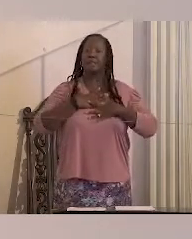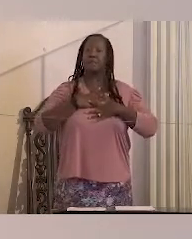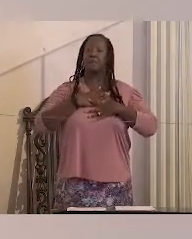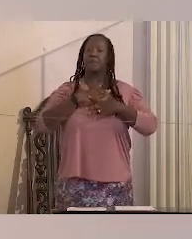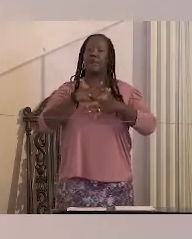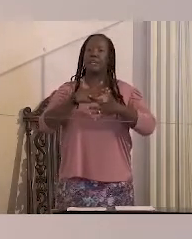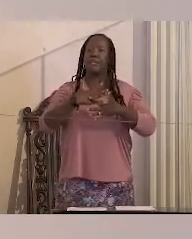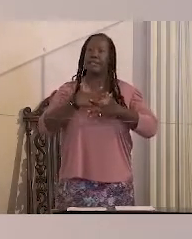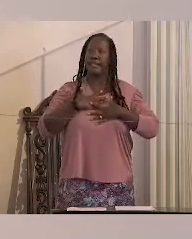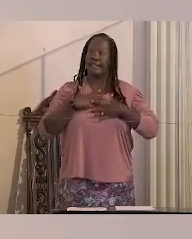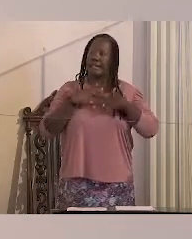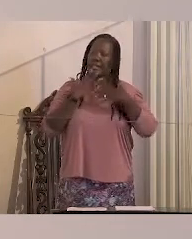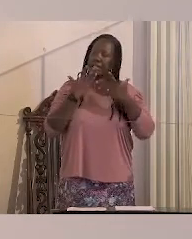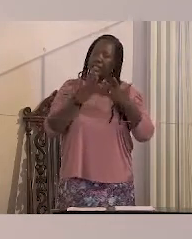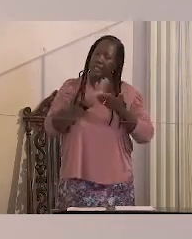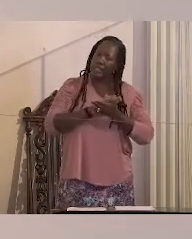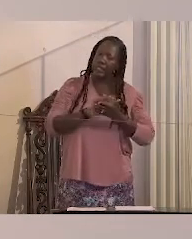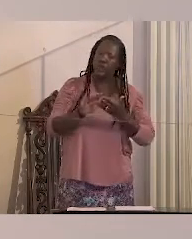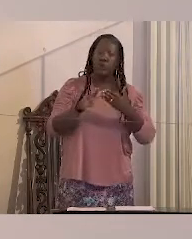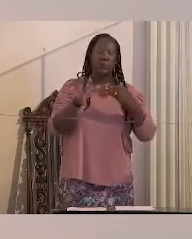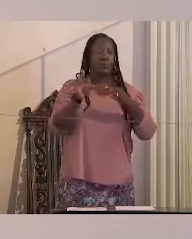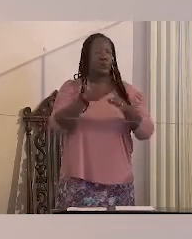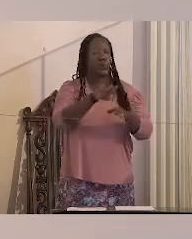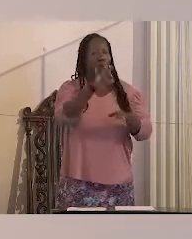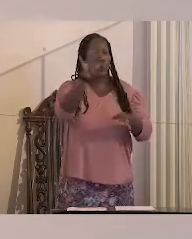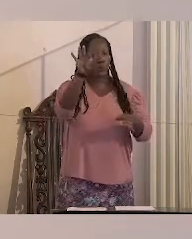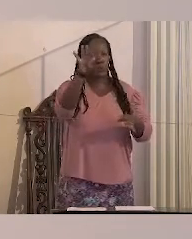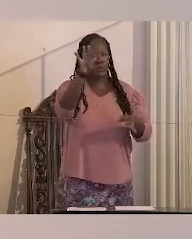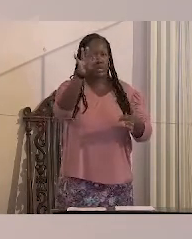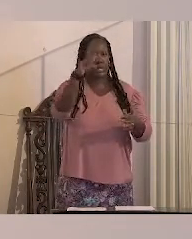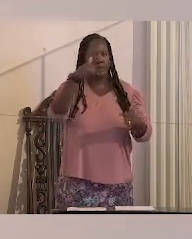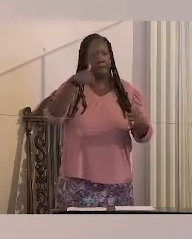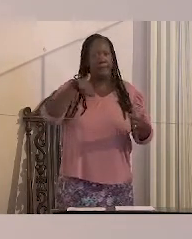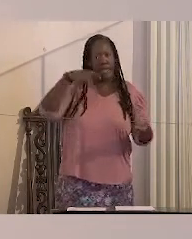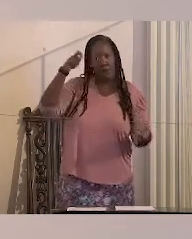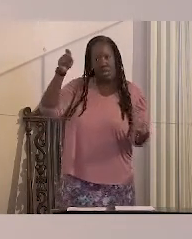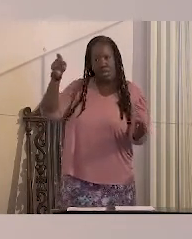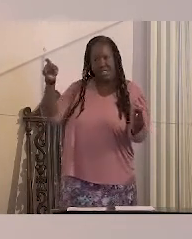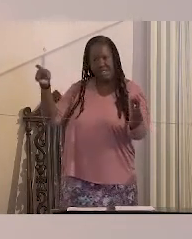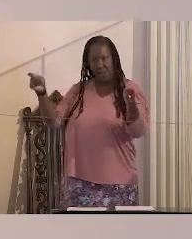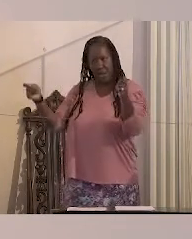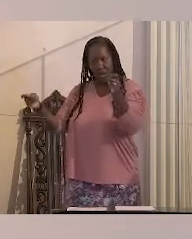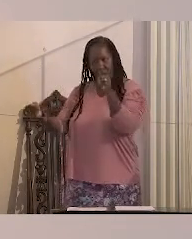kindred souls. May we evolve.